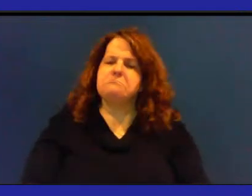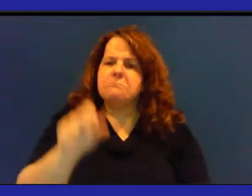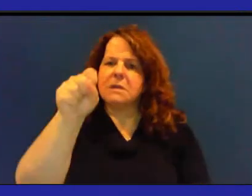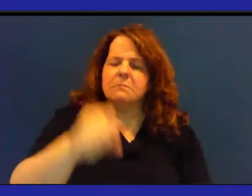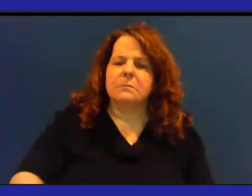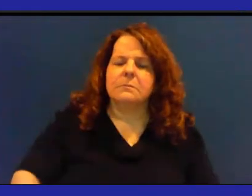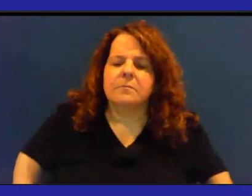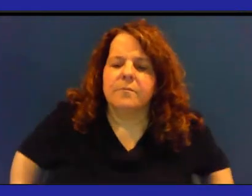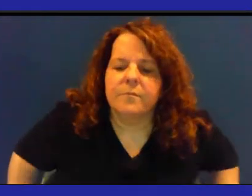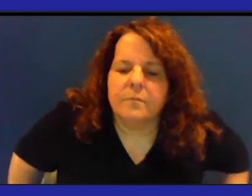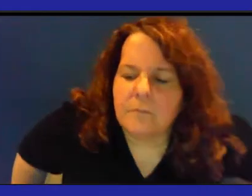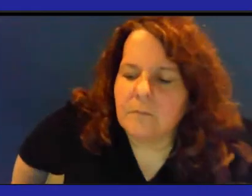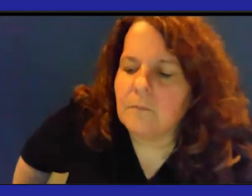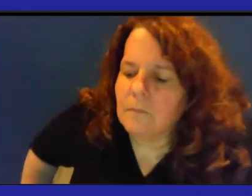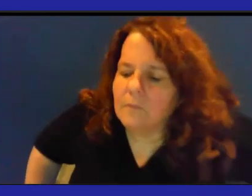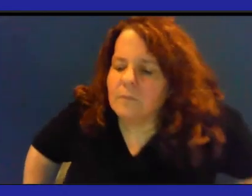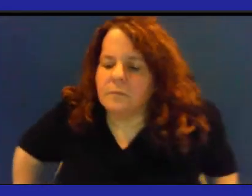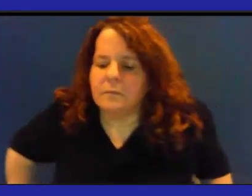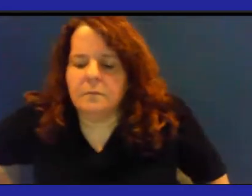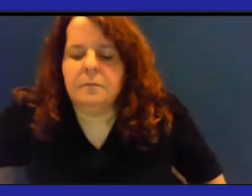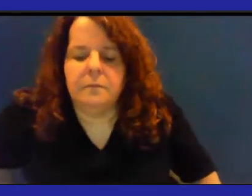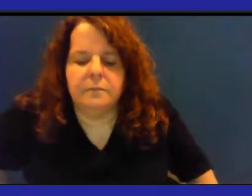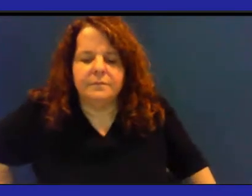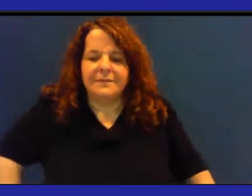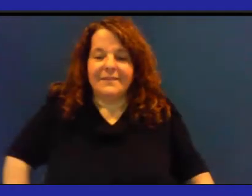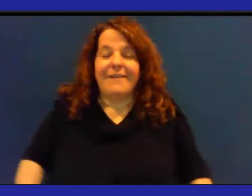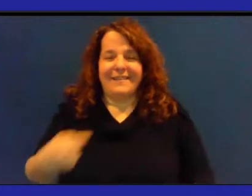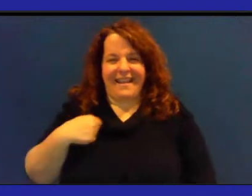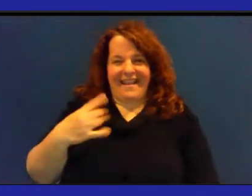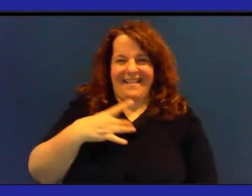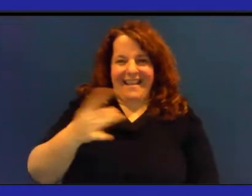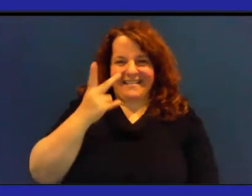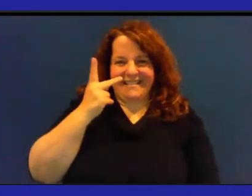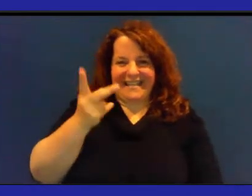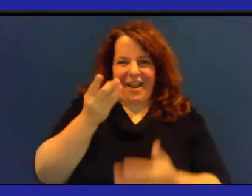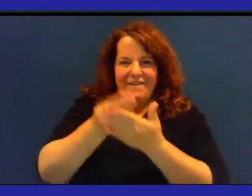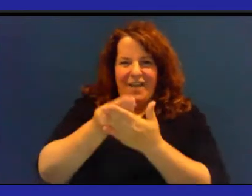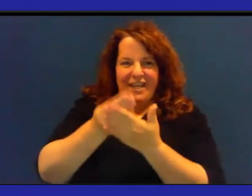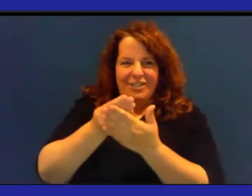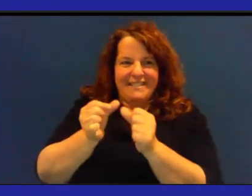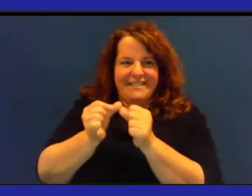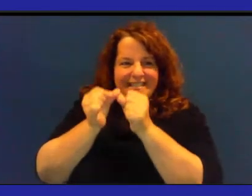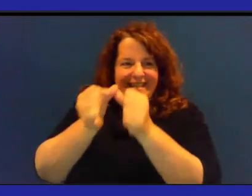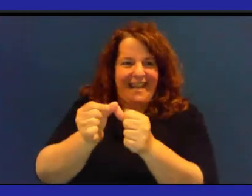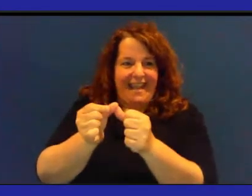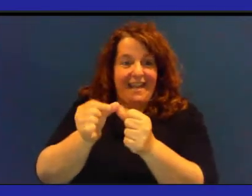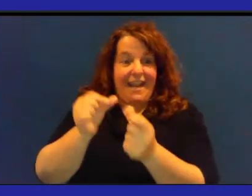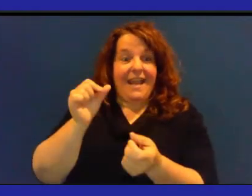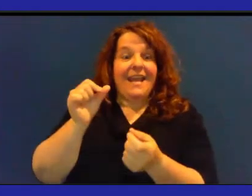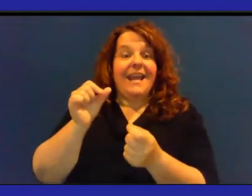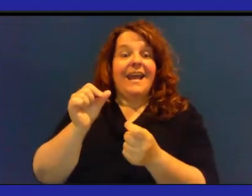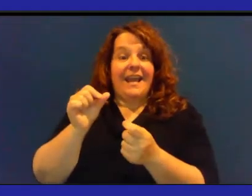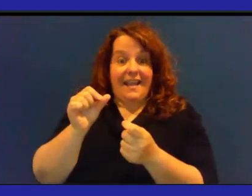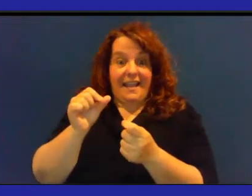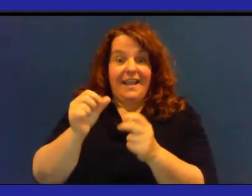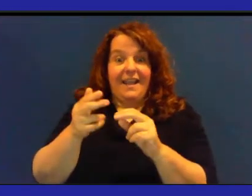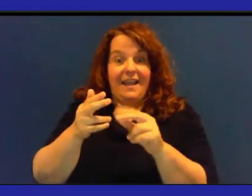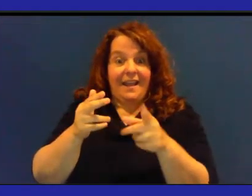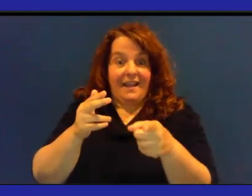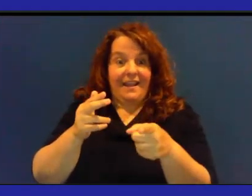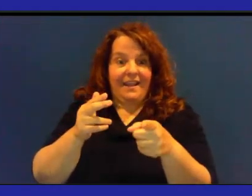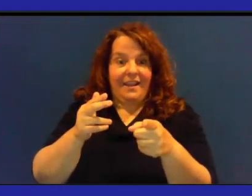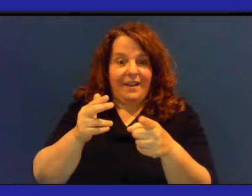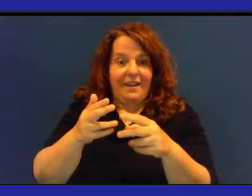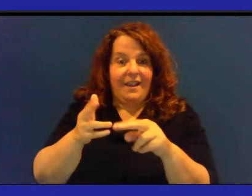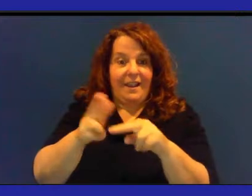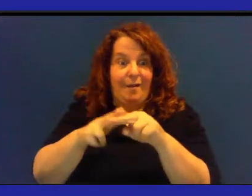Fanny, can I just make one quick? Yes. So of course I like to see our financial sustainability targets going up. But I did have a